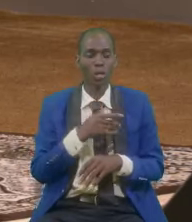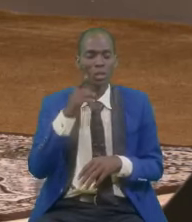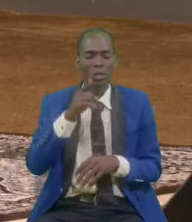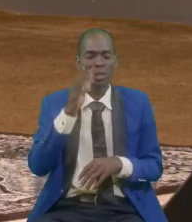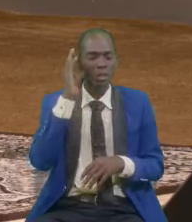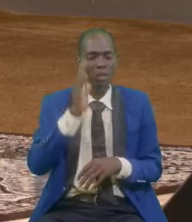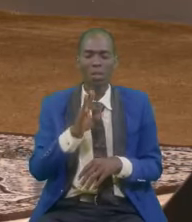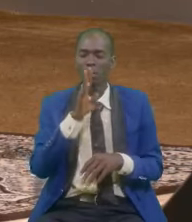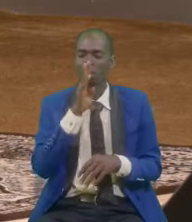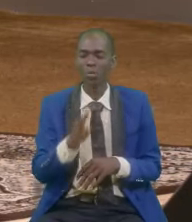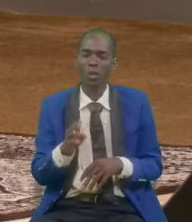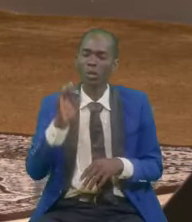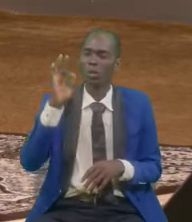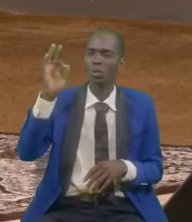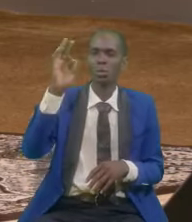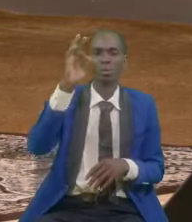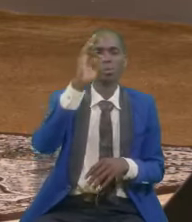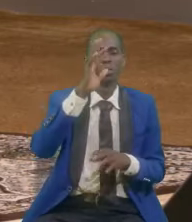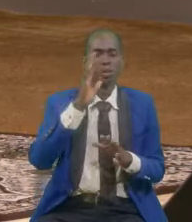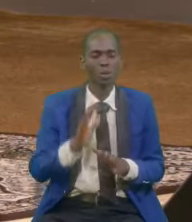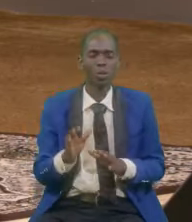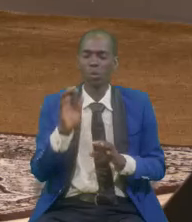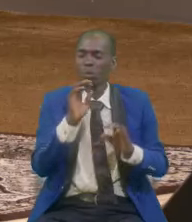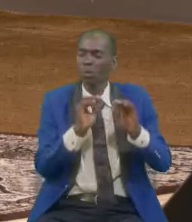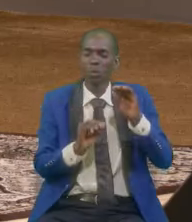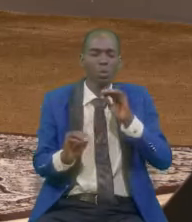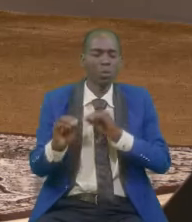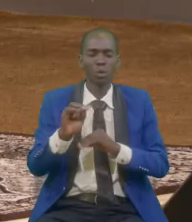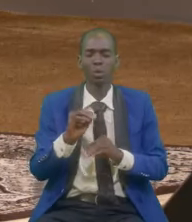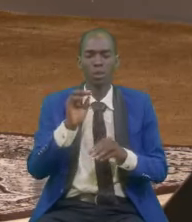be witnesses unto me both